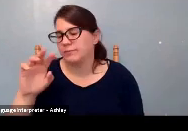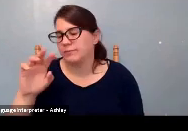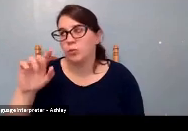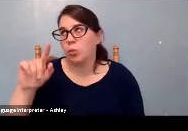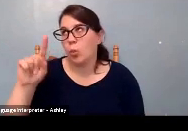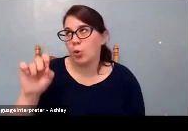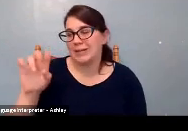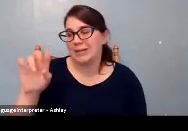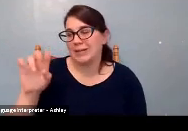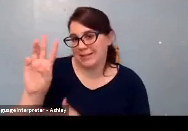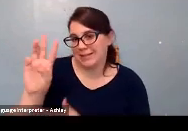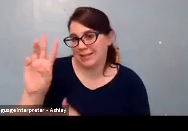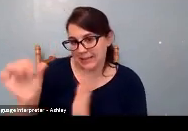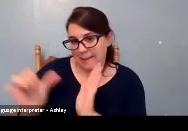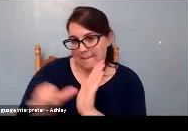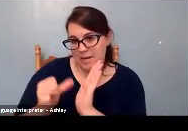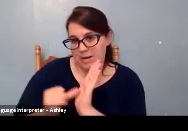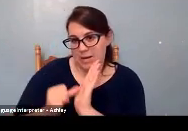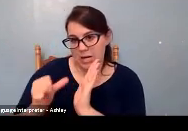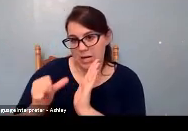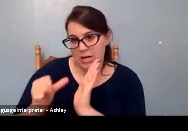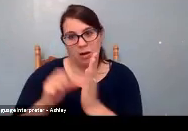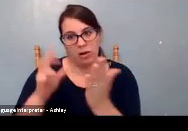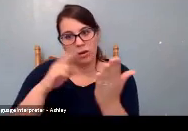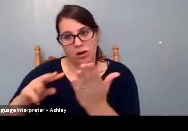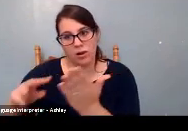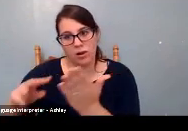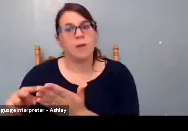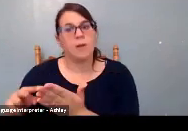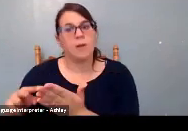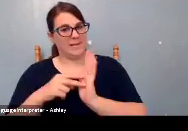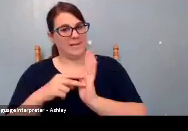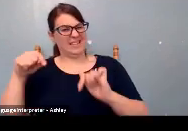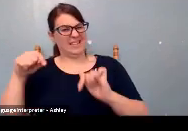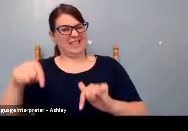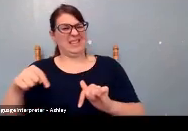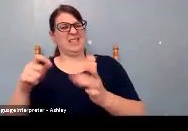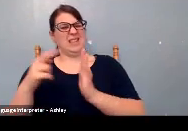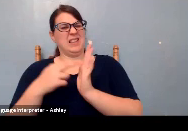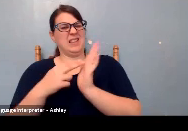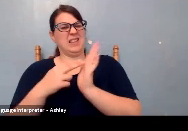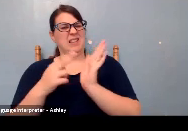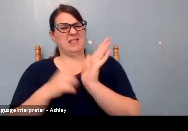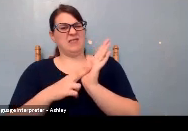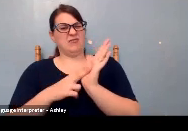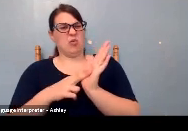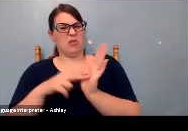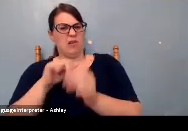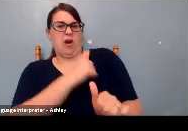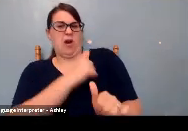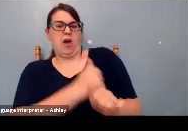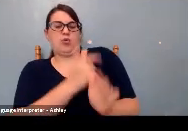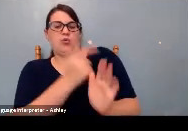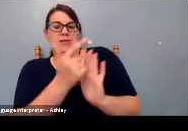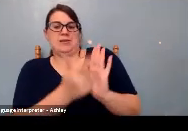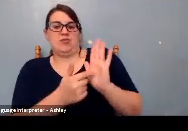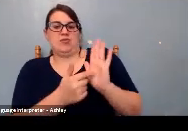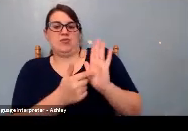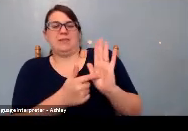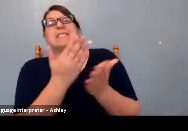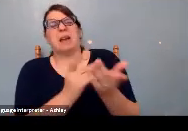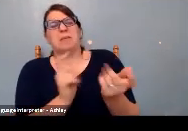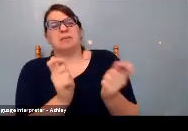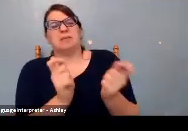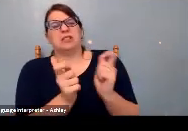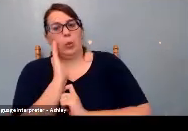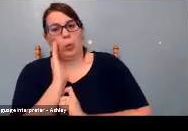but we will be seeing some changes as it relates to the enrollment and the authorized legal representative. So it's very important